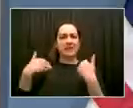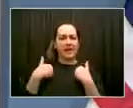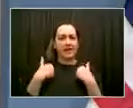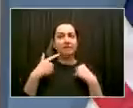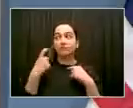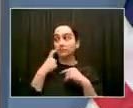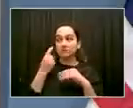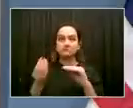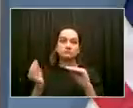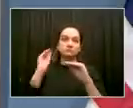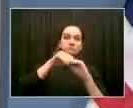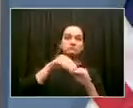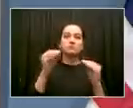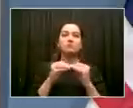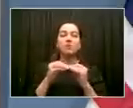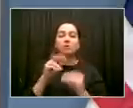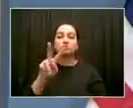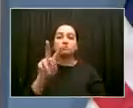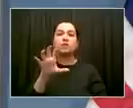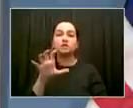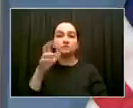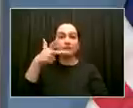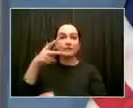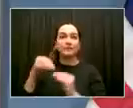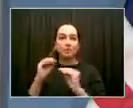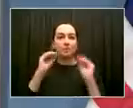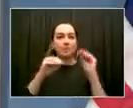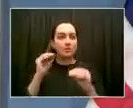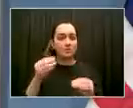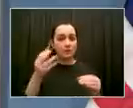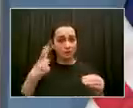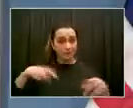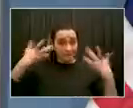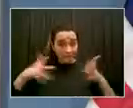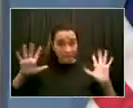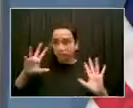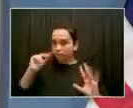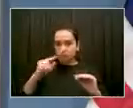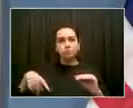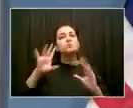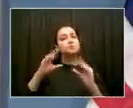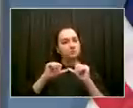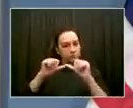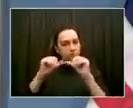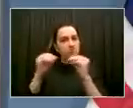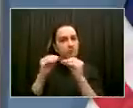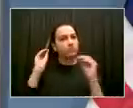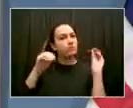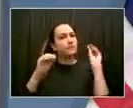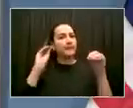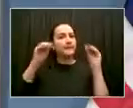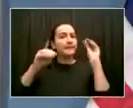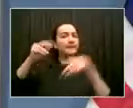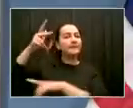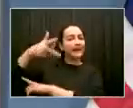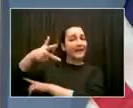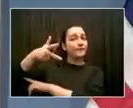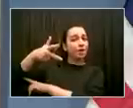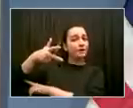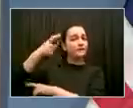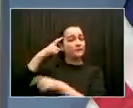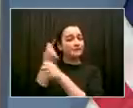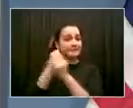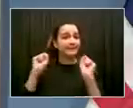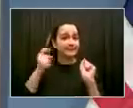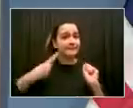come, but I won't steal all of Matt's thunder regarding the ShotSpotter expansion, what we think is going to help us incredibly as we combat the gun